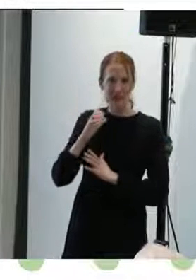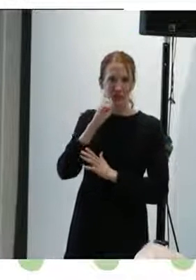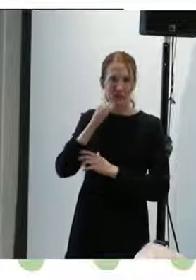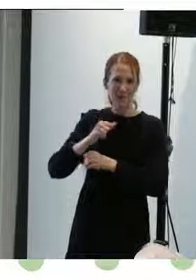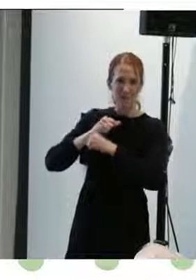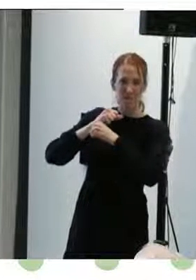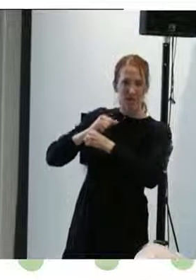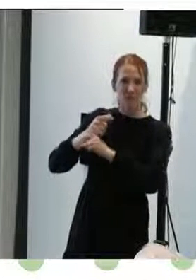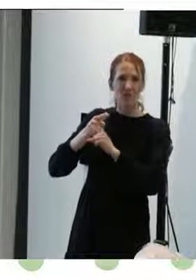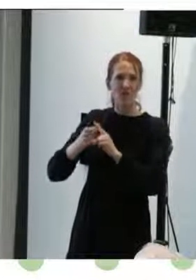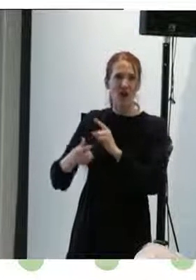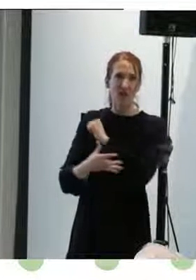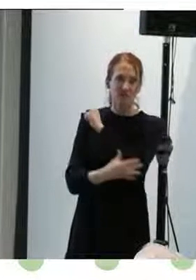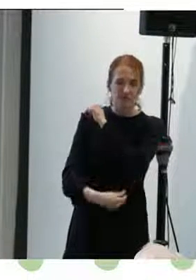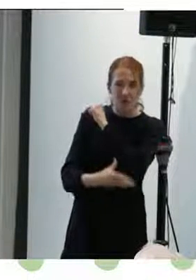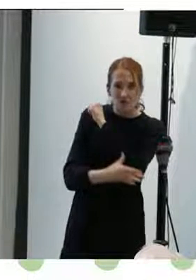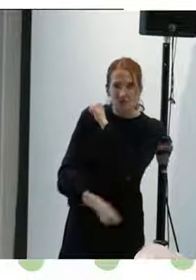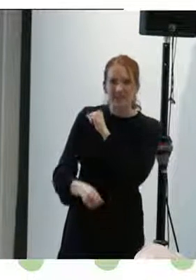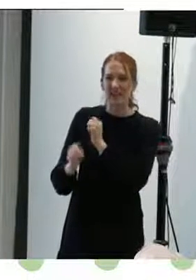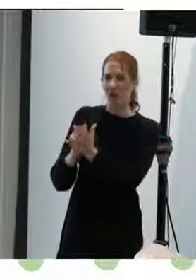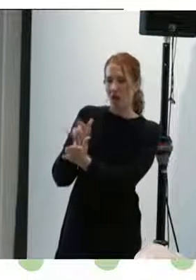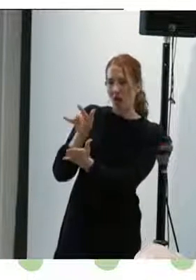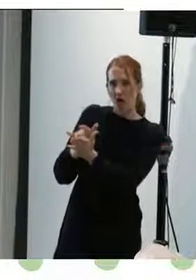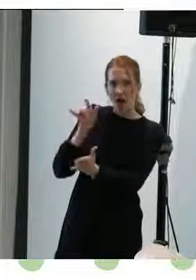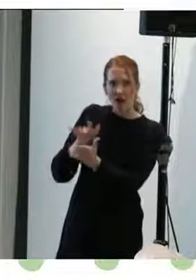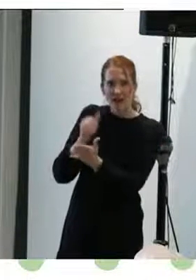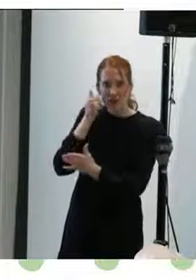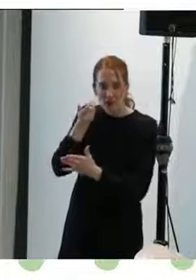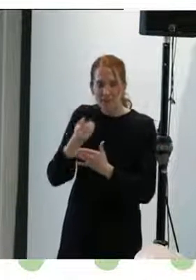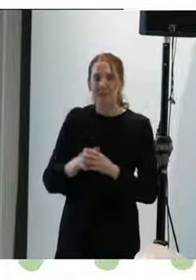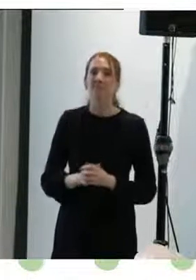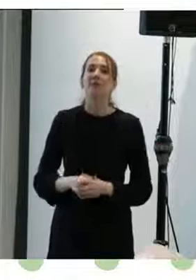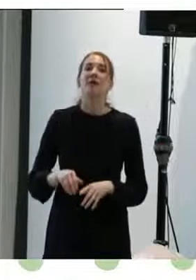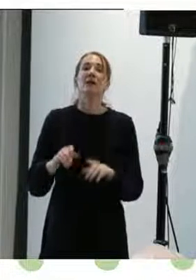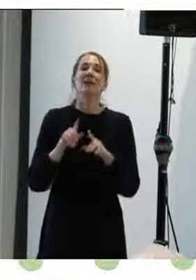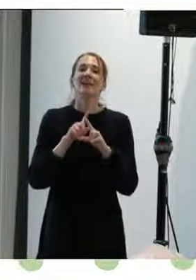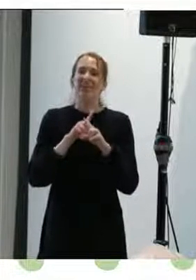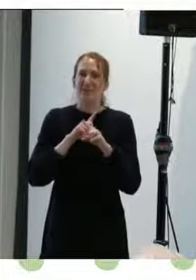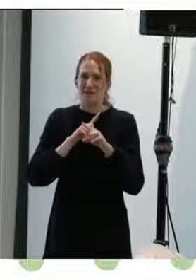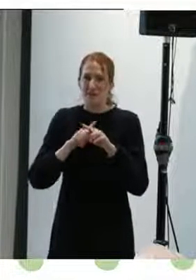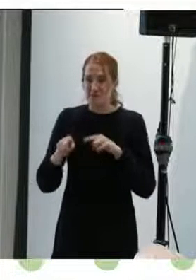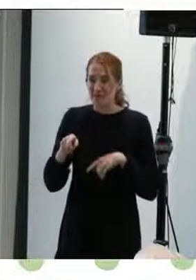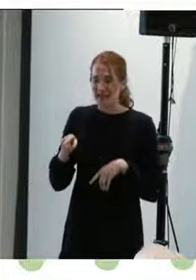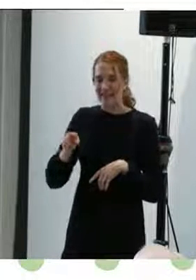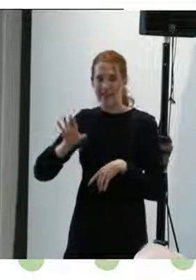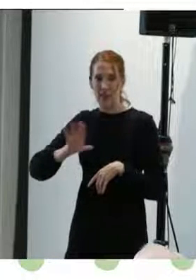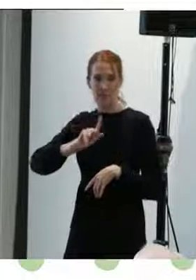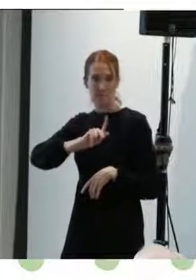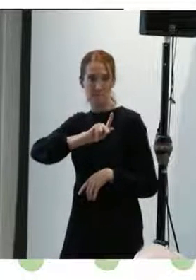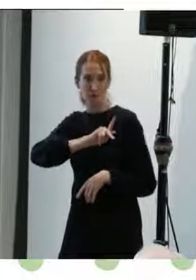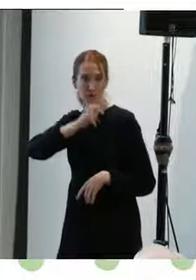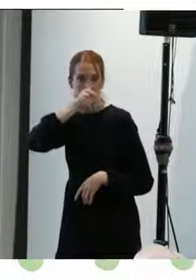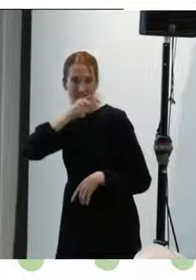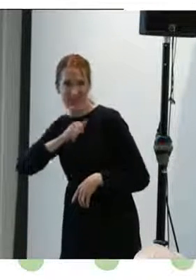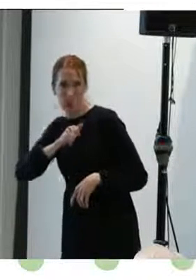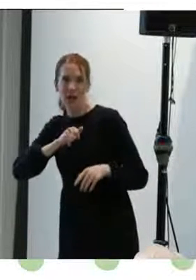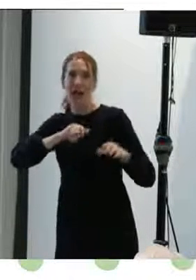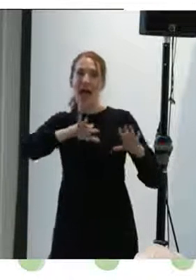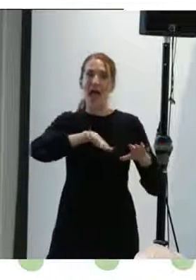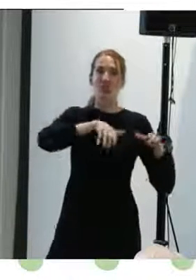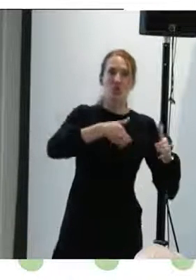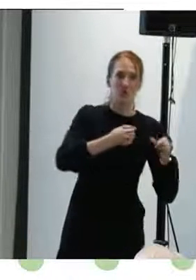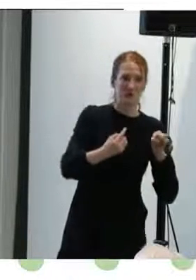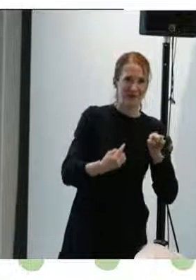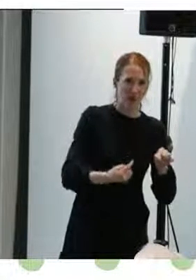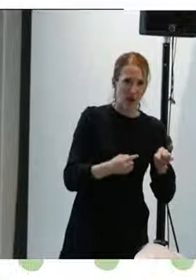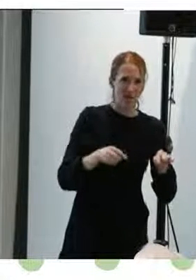shame. But the institutions that historically mediated between this personal suffering and collective struggle, so